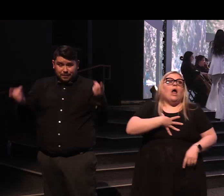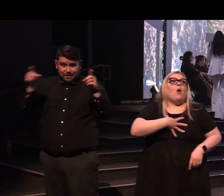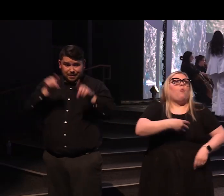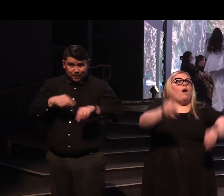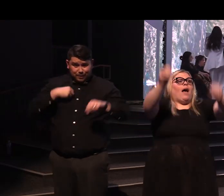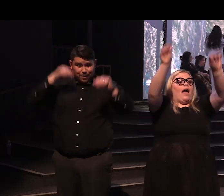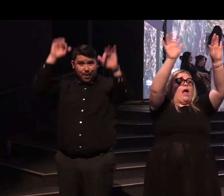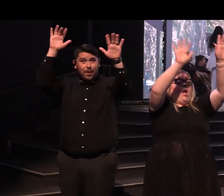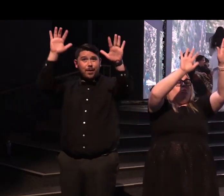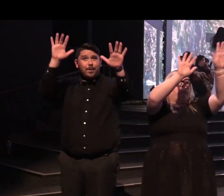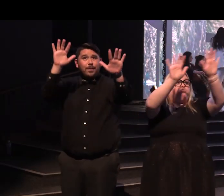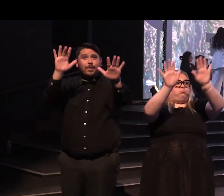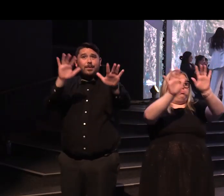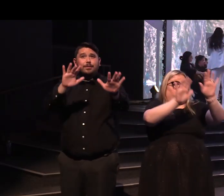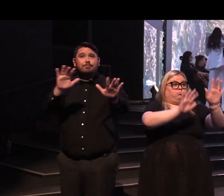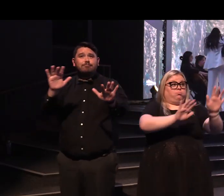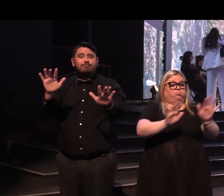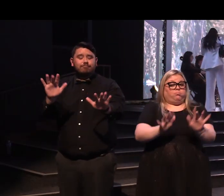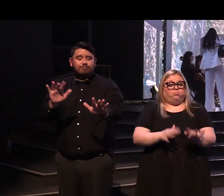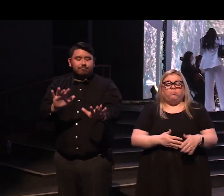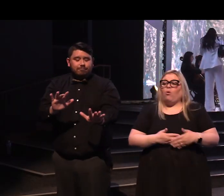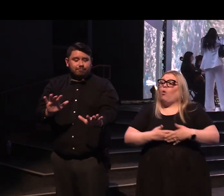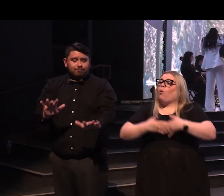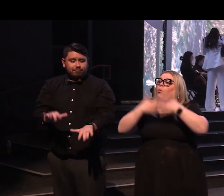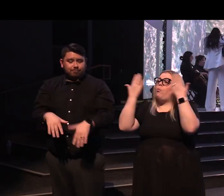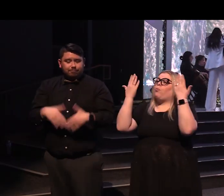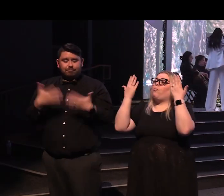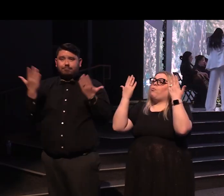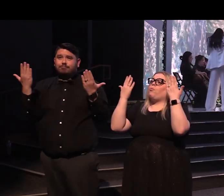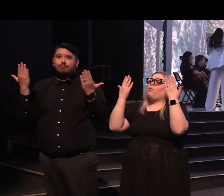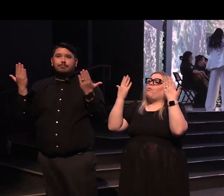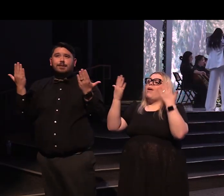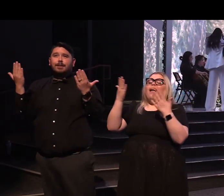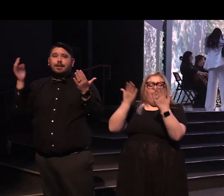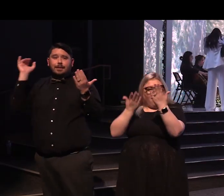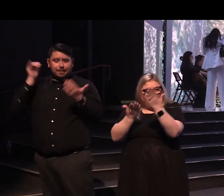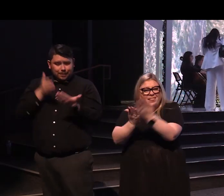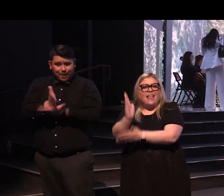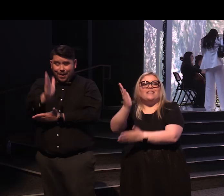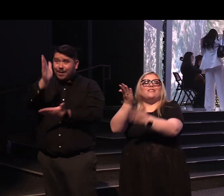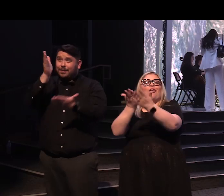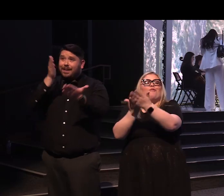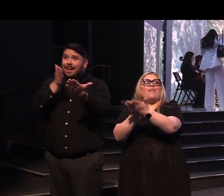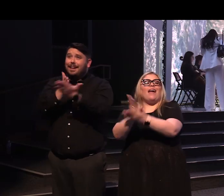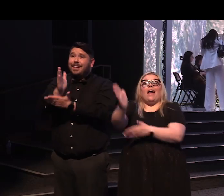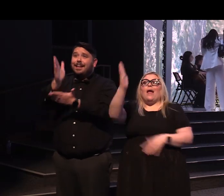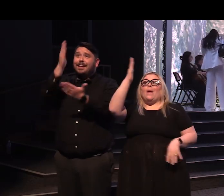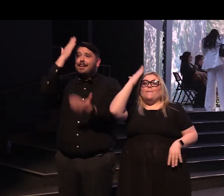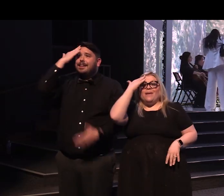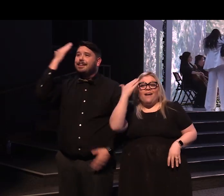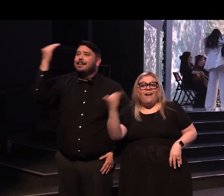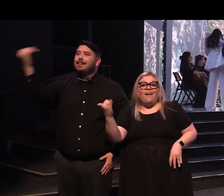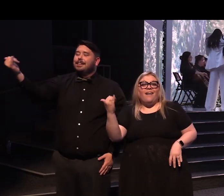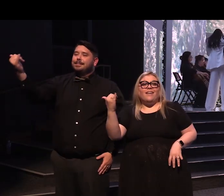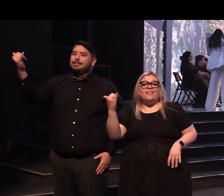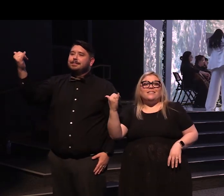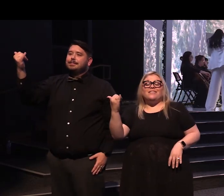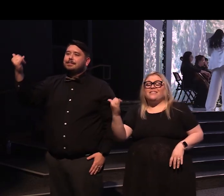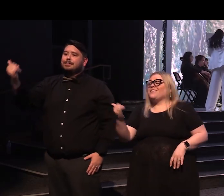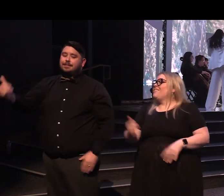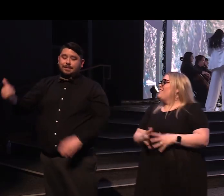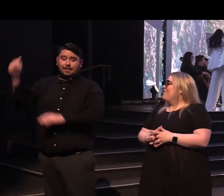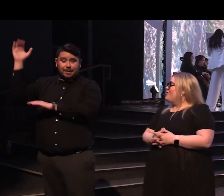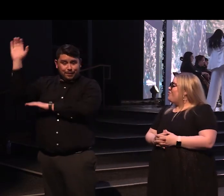And even if no ice, no falls, well, it's alright,